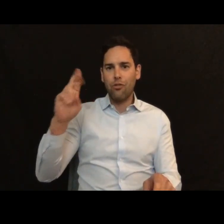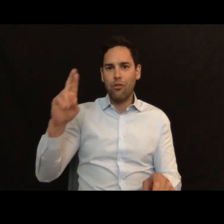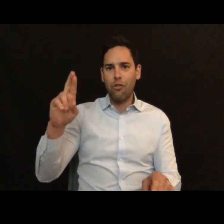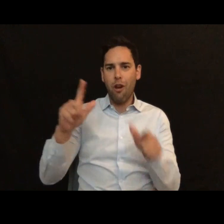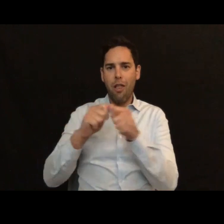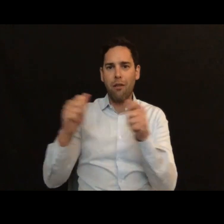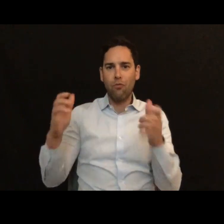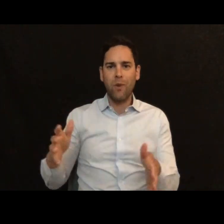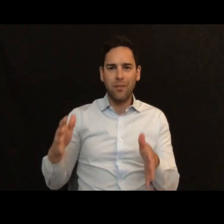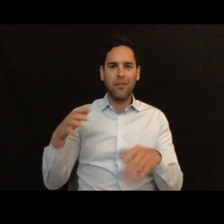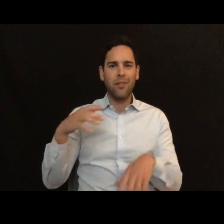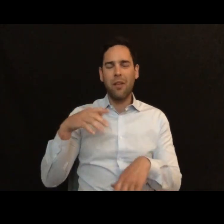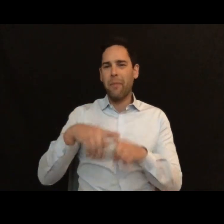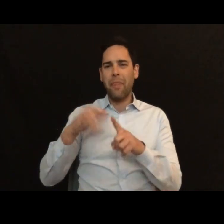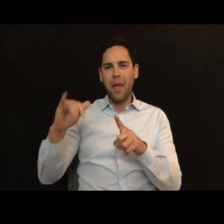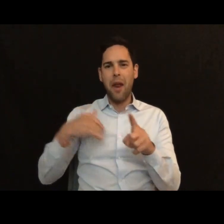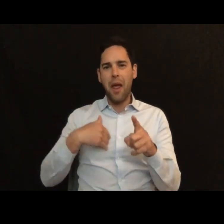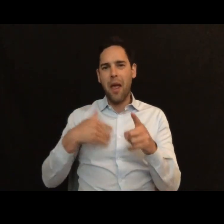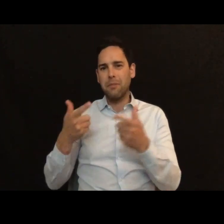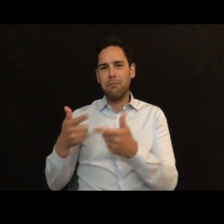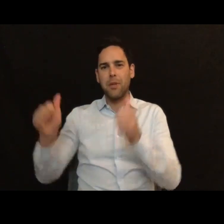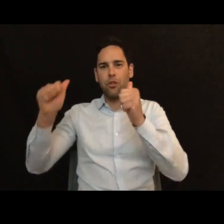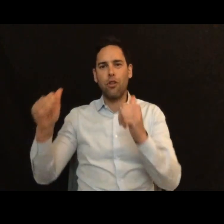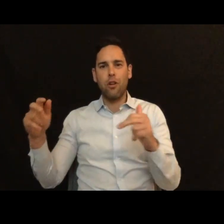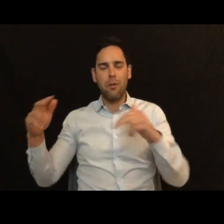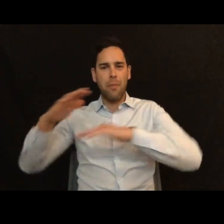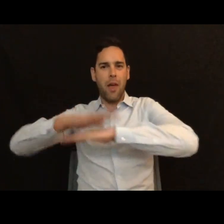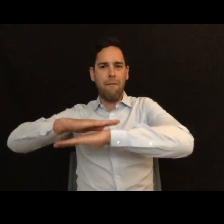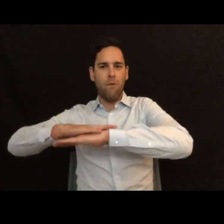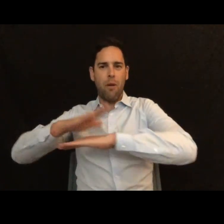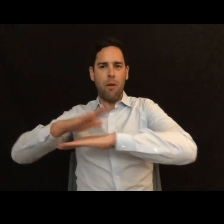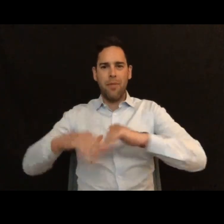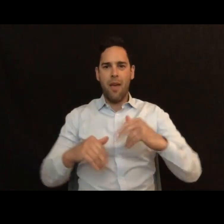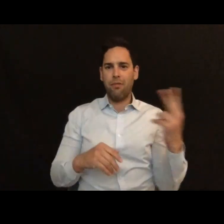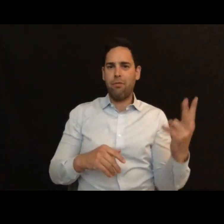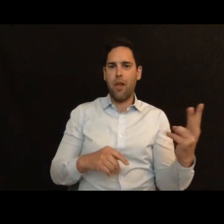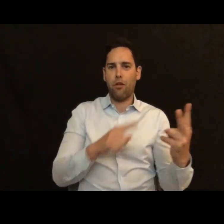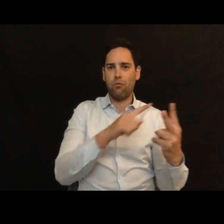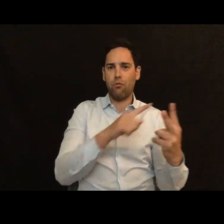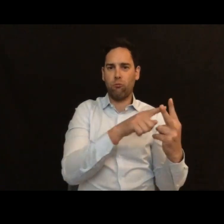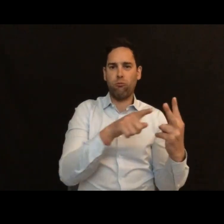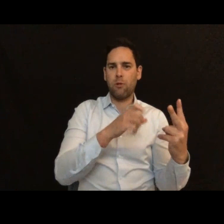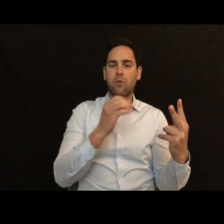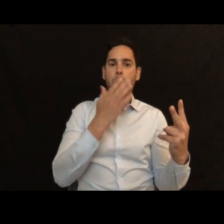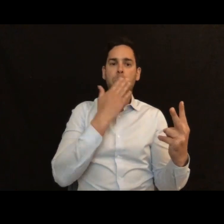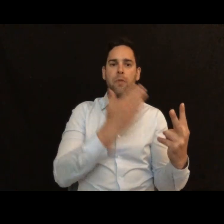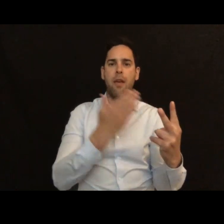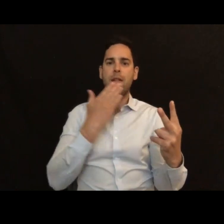platform. So it's much more important to hear about these issues. So thank you for being able